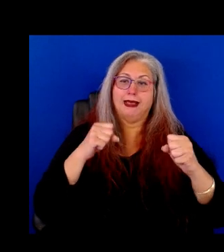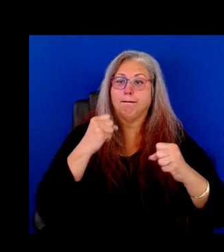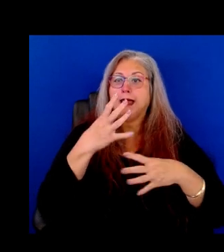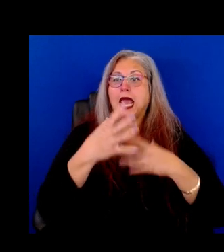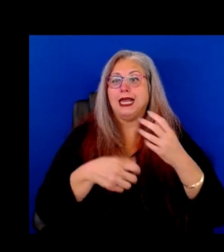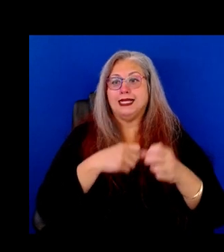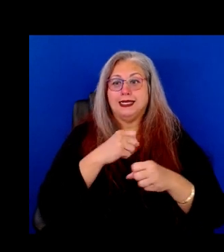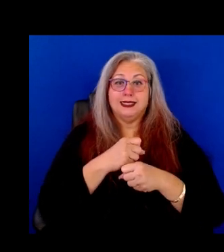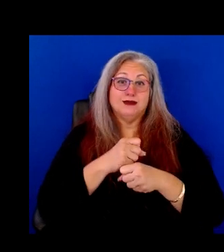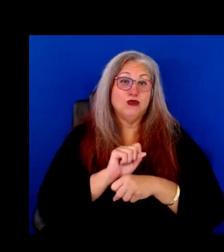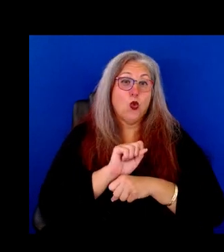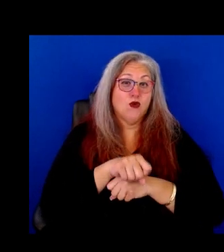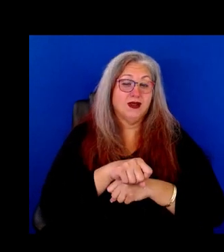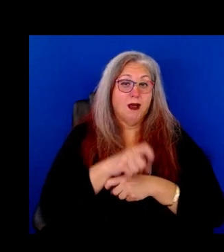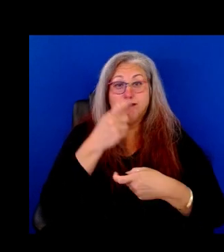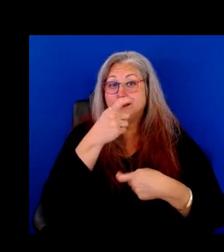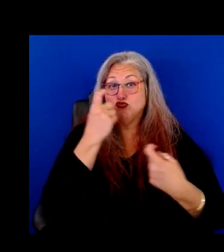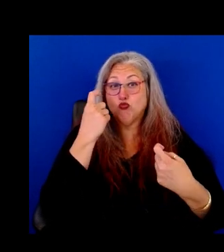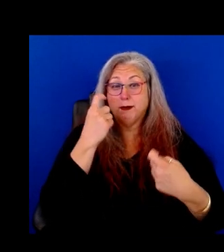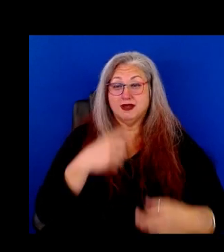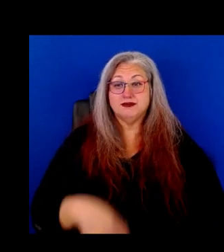to overcome this trauma.